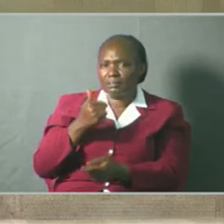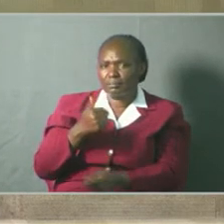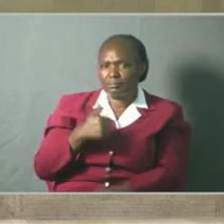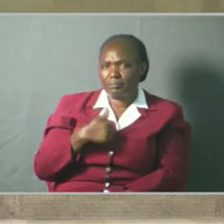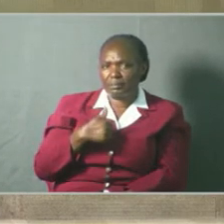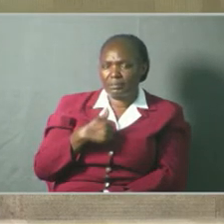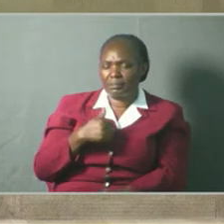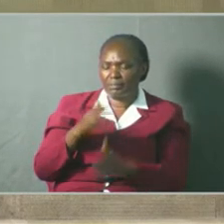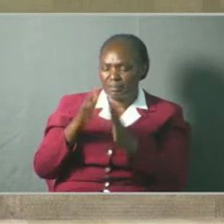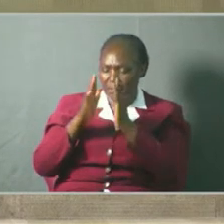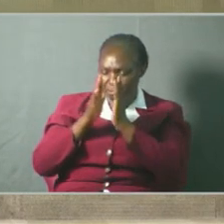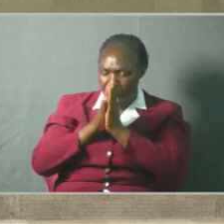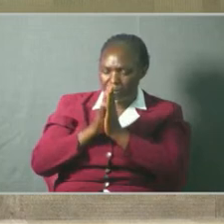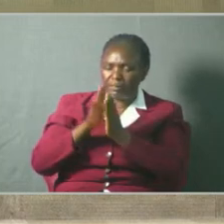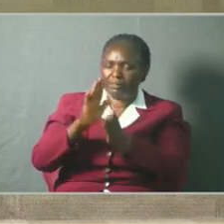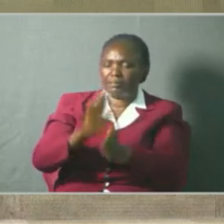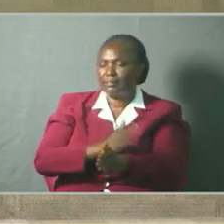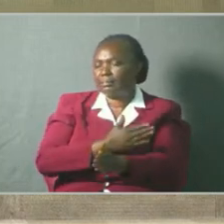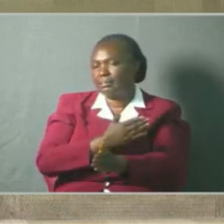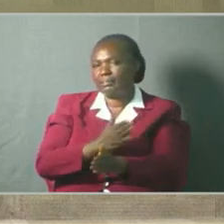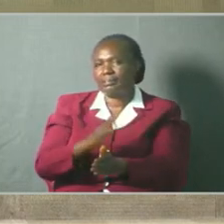to pray, sing.